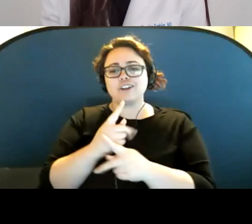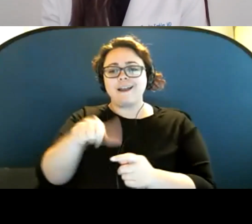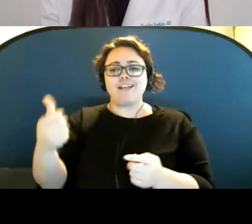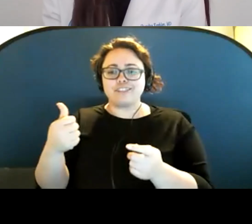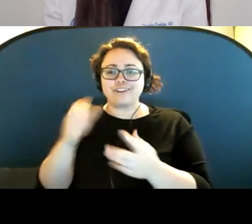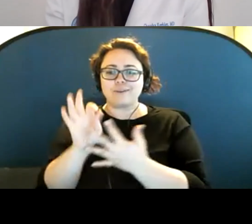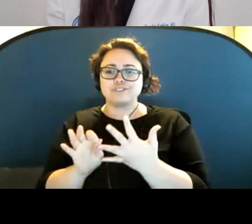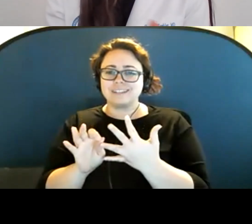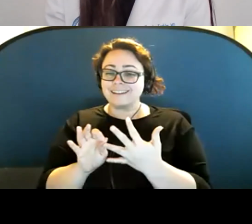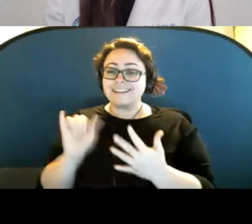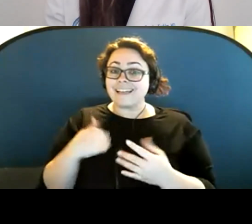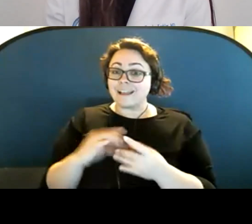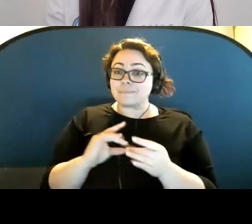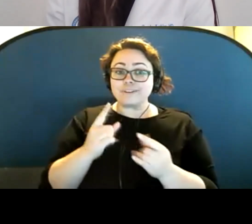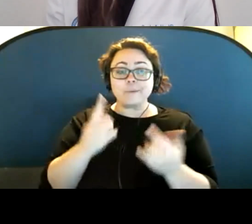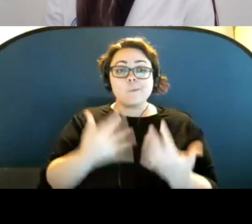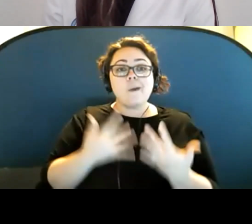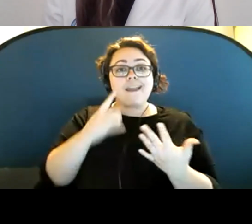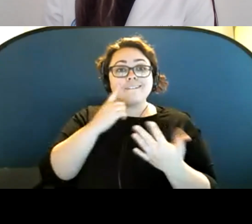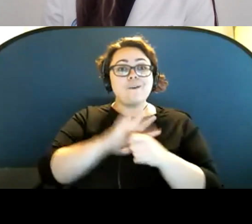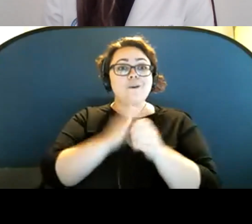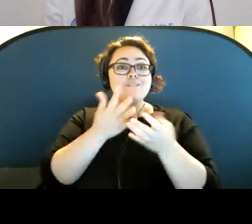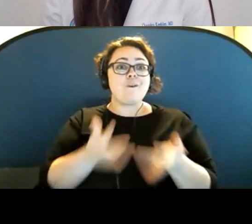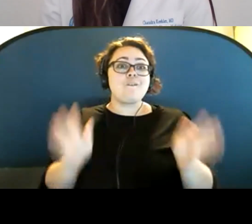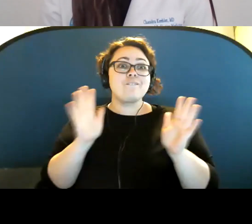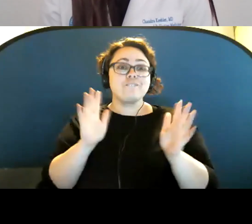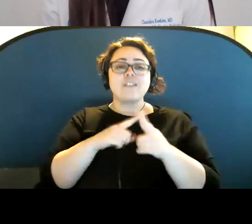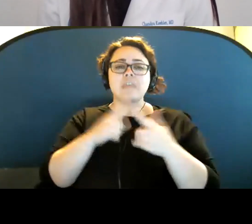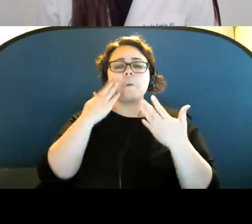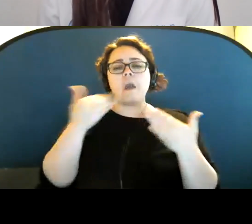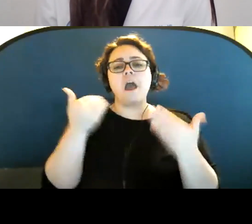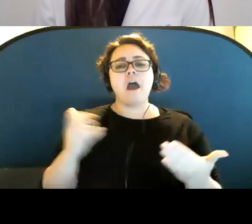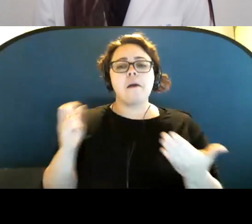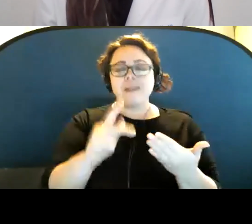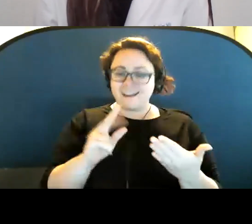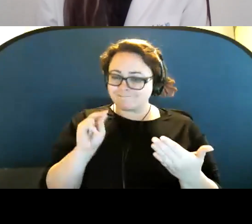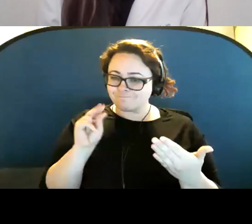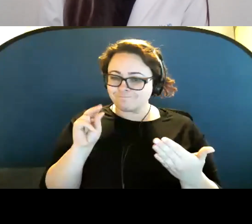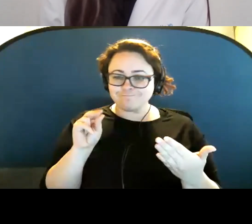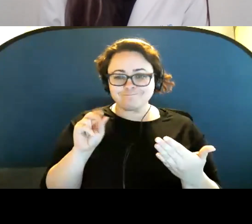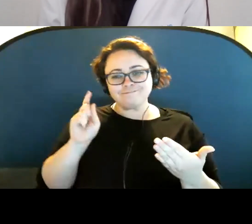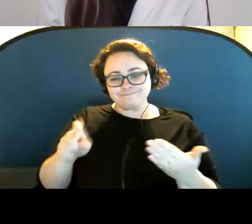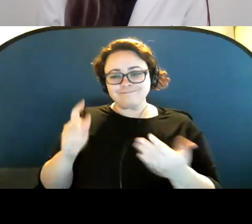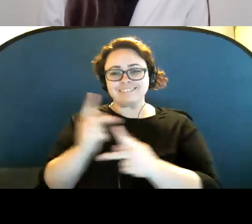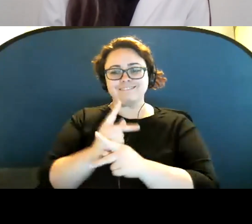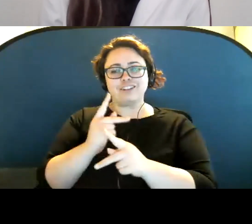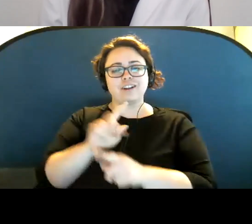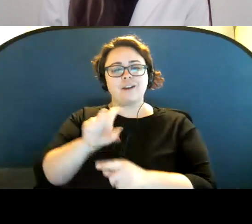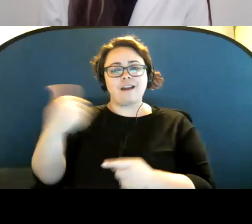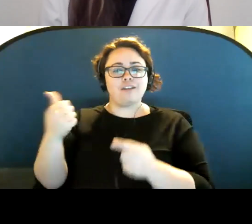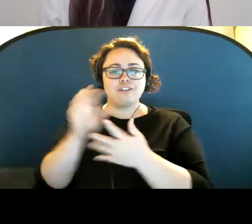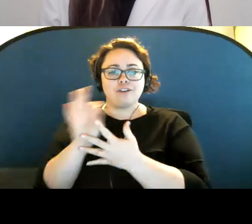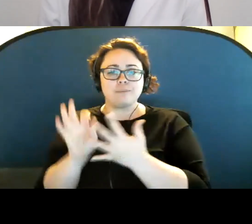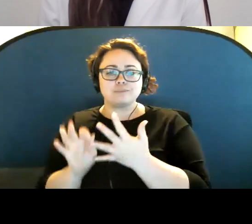I mentioned, is not going to be a good solution for us. So making a new routine, incorporating physical